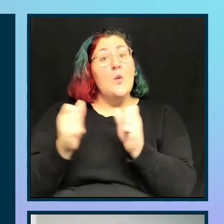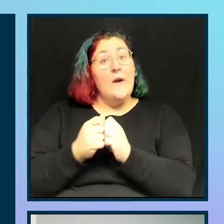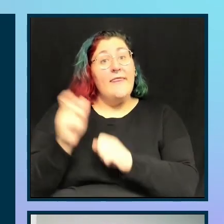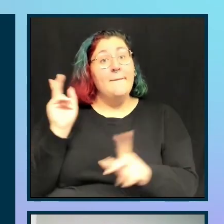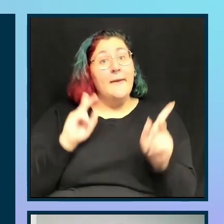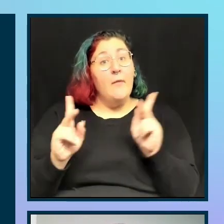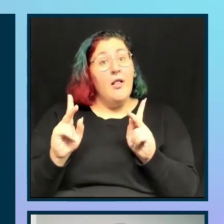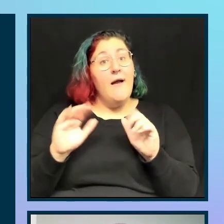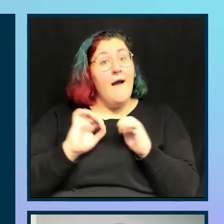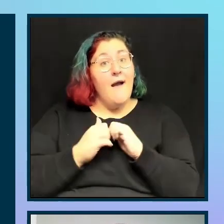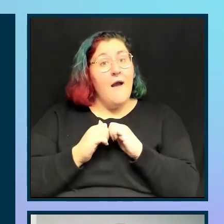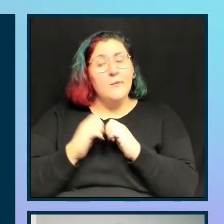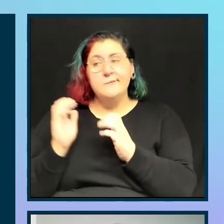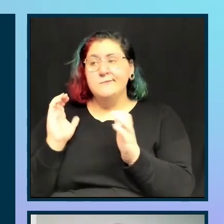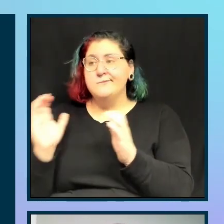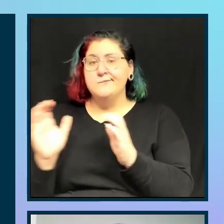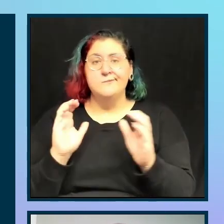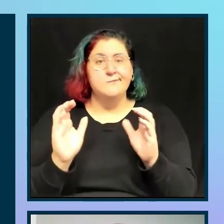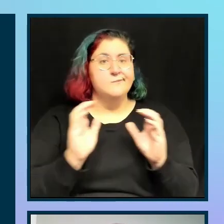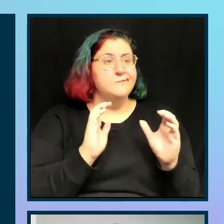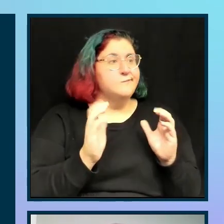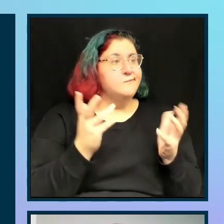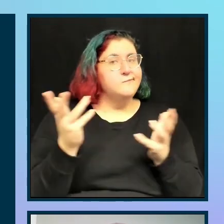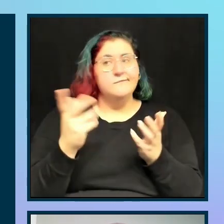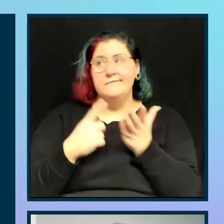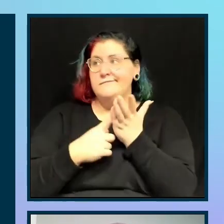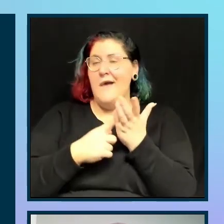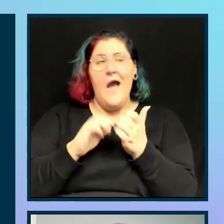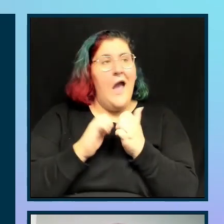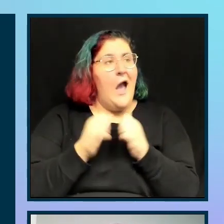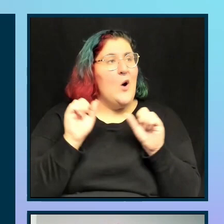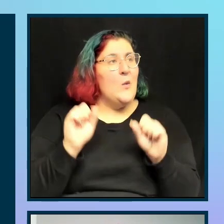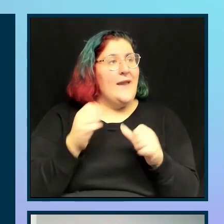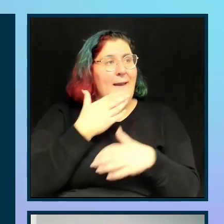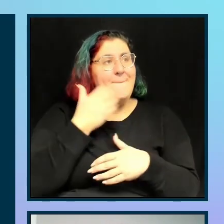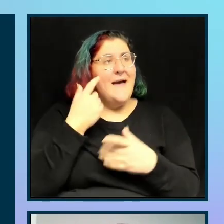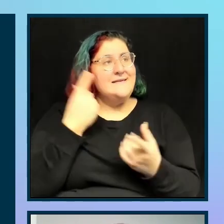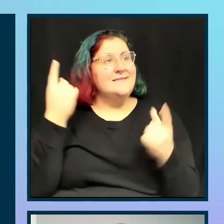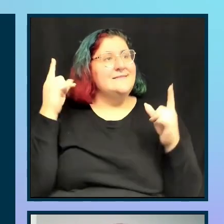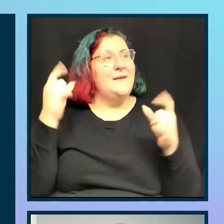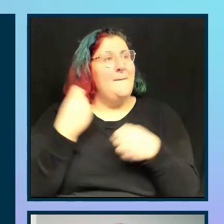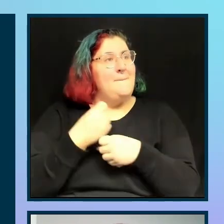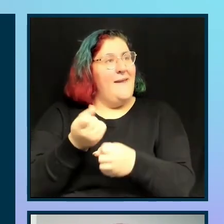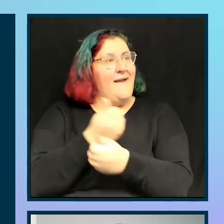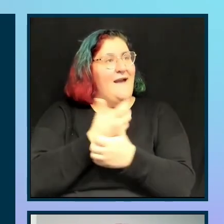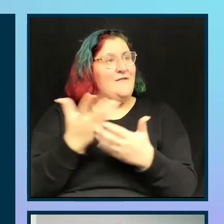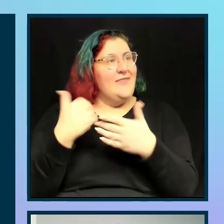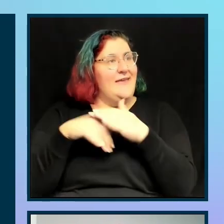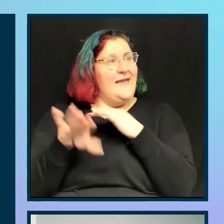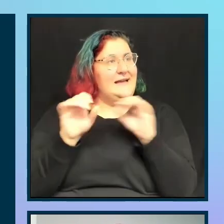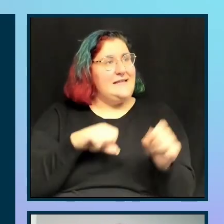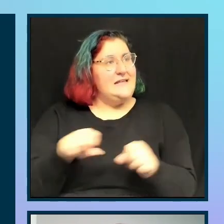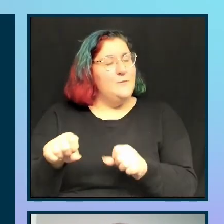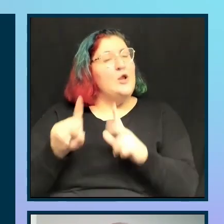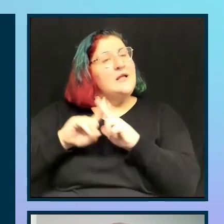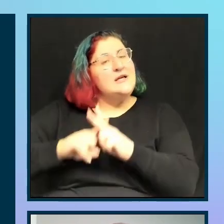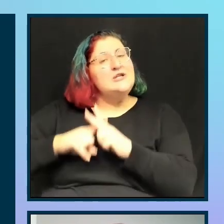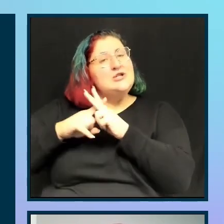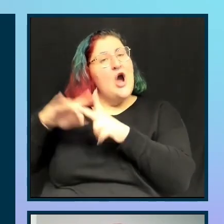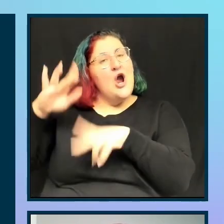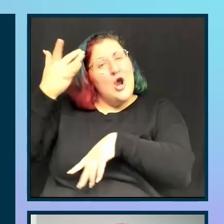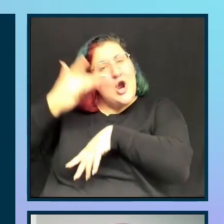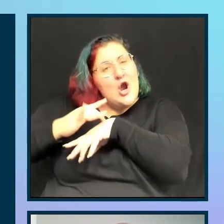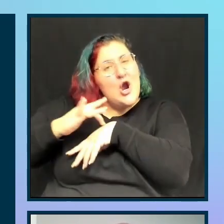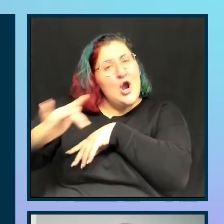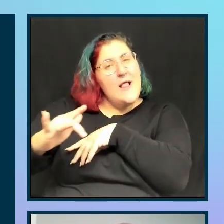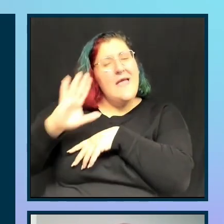have conversations about how to be able to best achieve accessibility. You're going to start very early at the design process. It's going to be